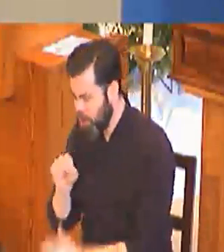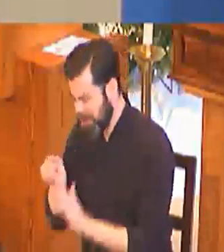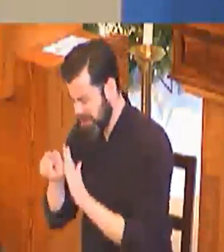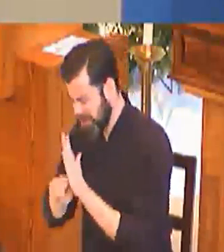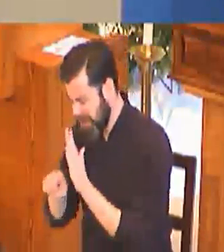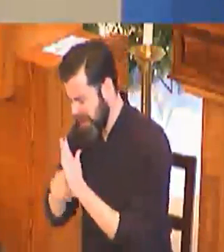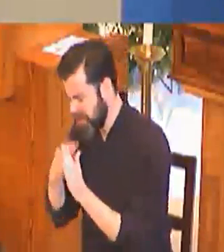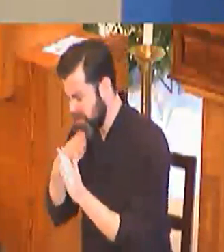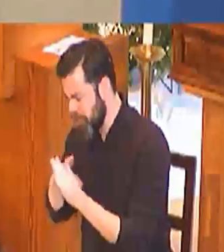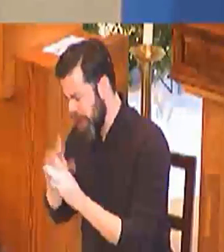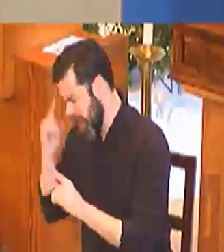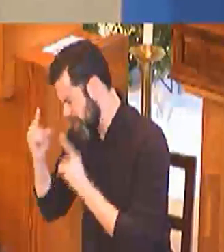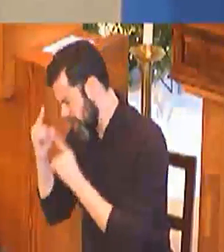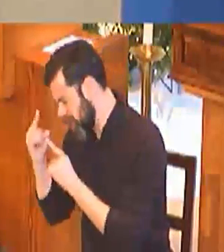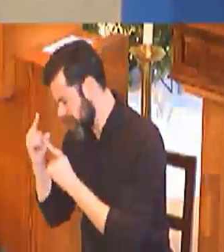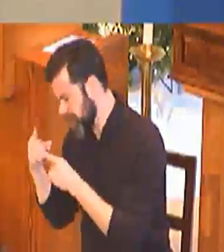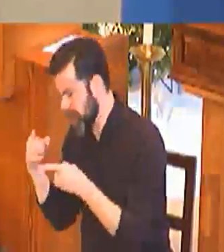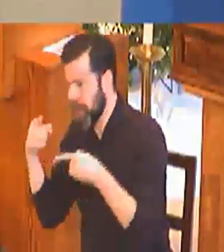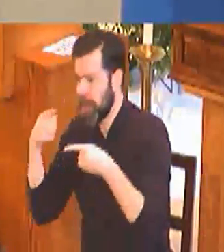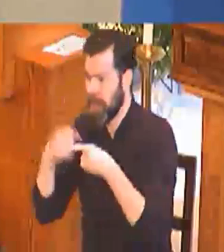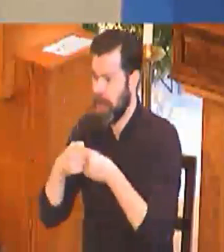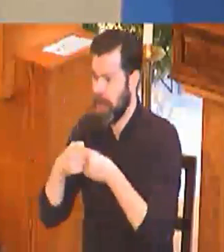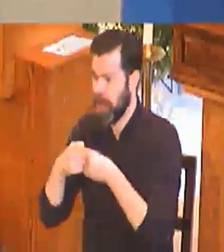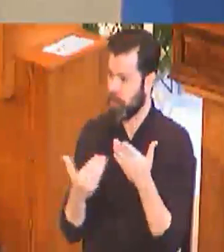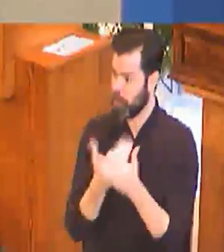thoughts. And we've all heard the saying,